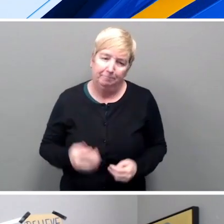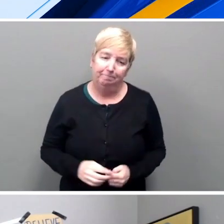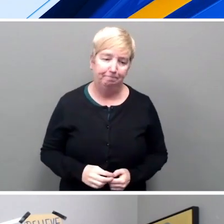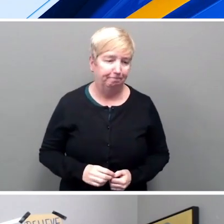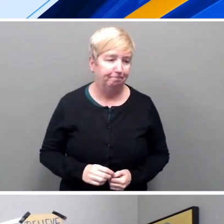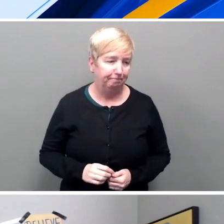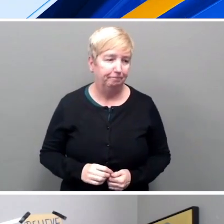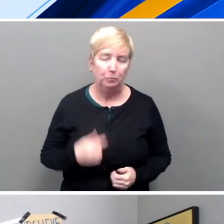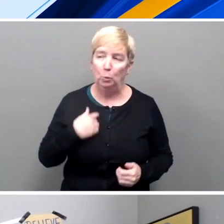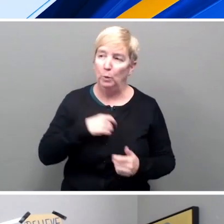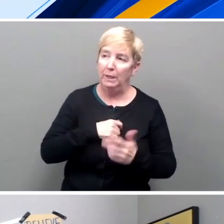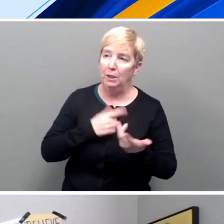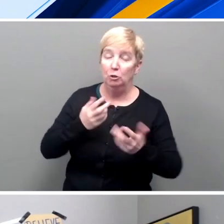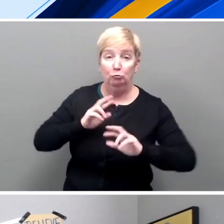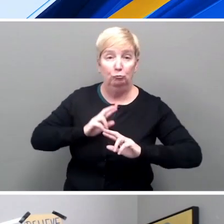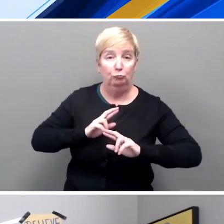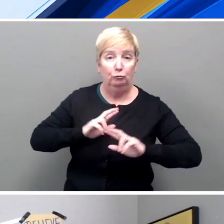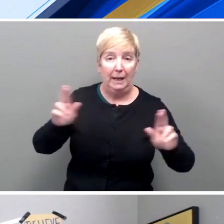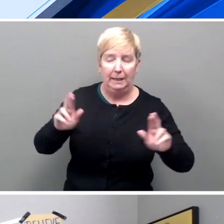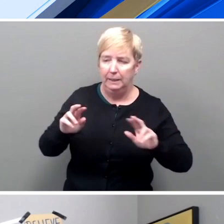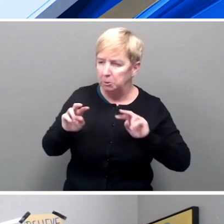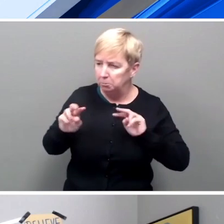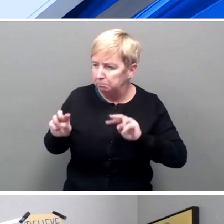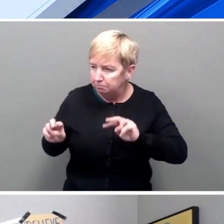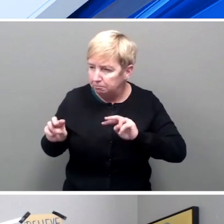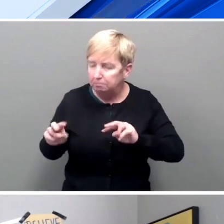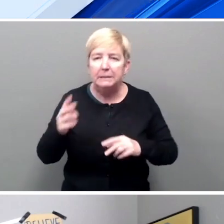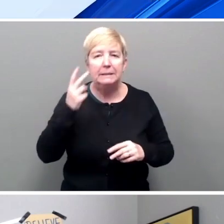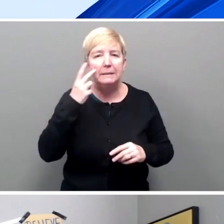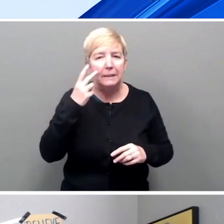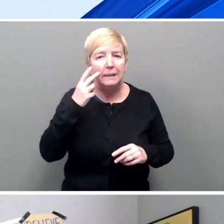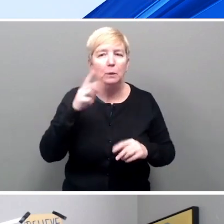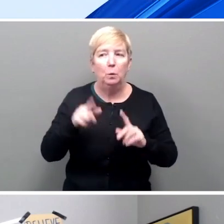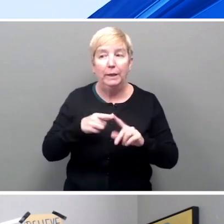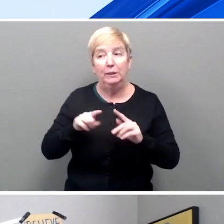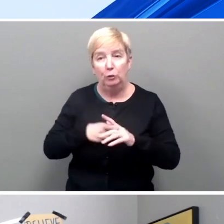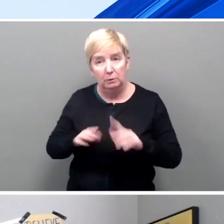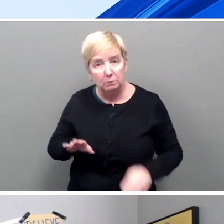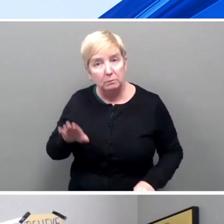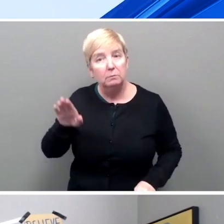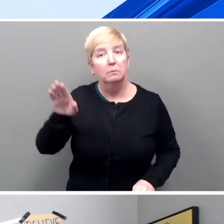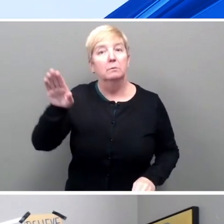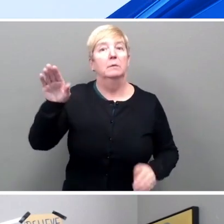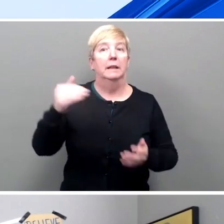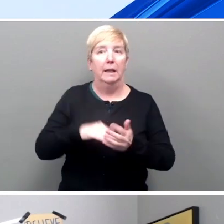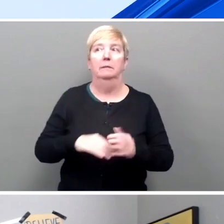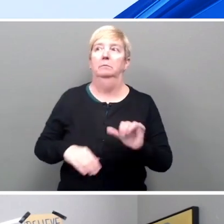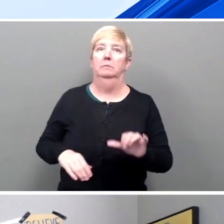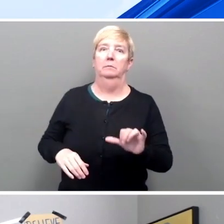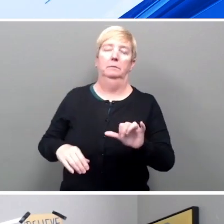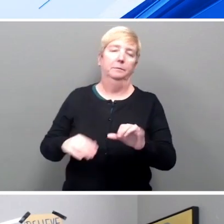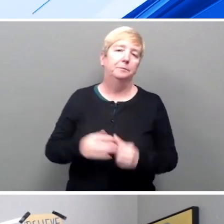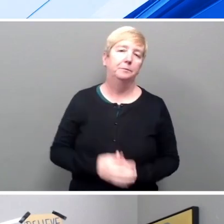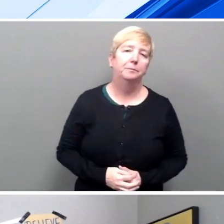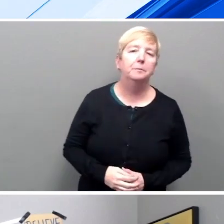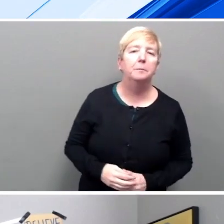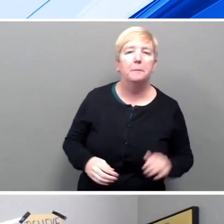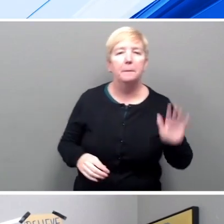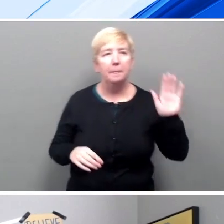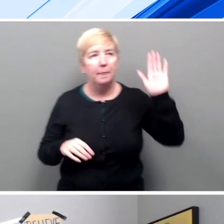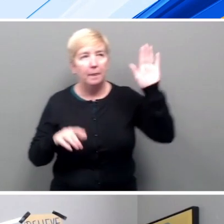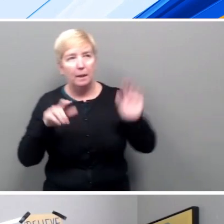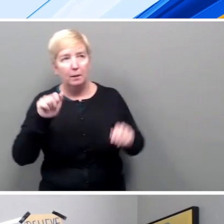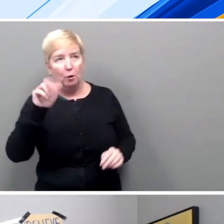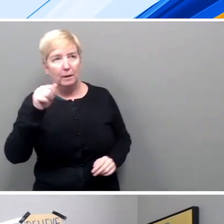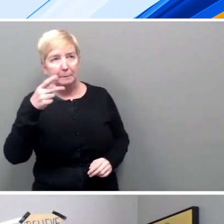we're geared up to know when that curve starts to go up again. And can I just mention something too about that?